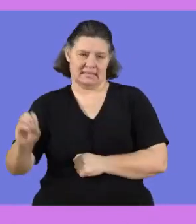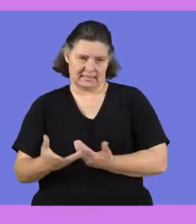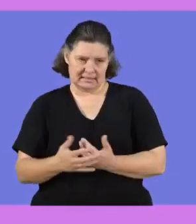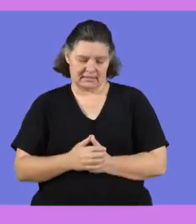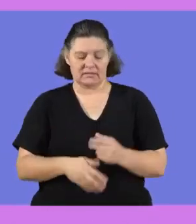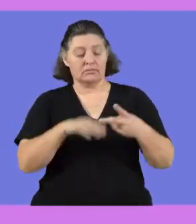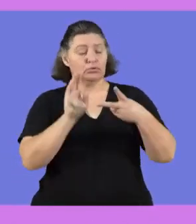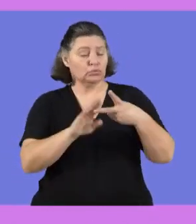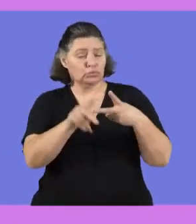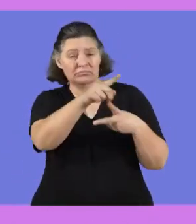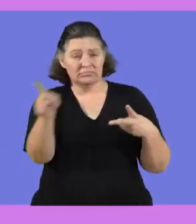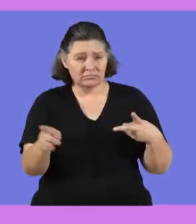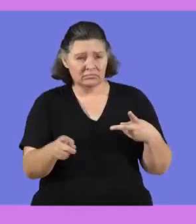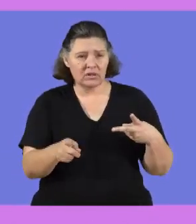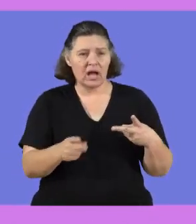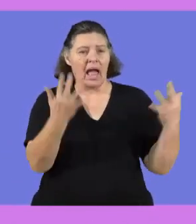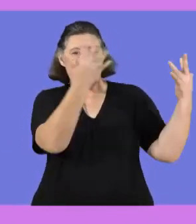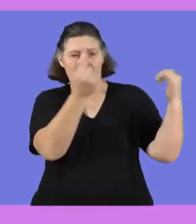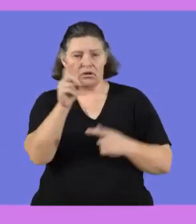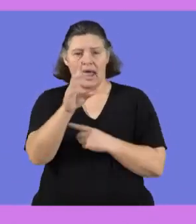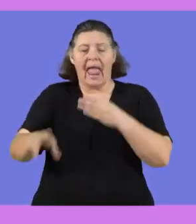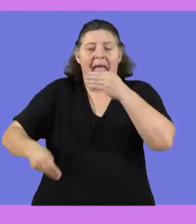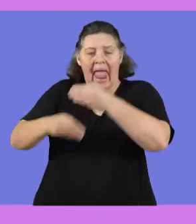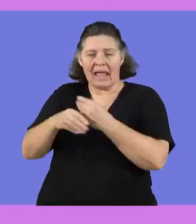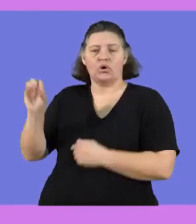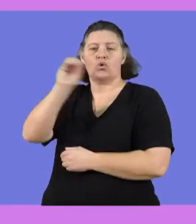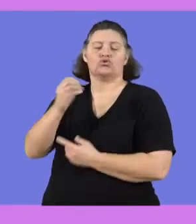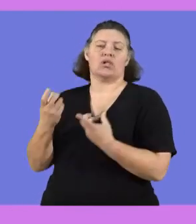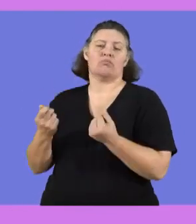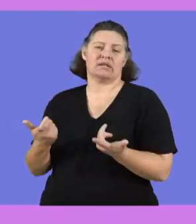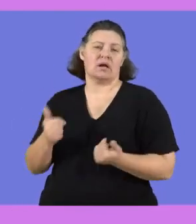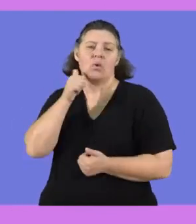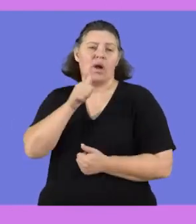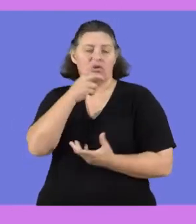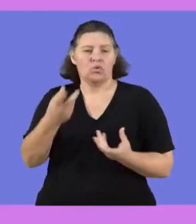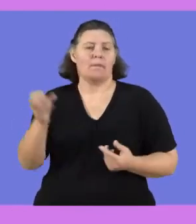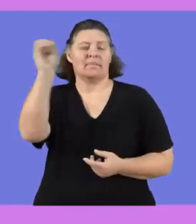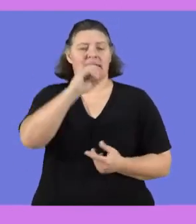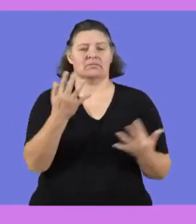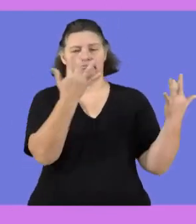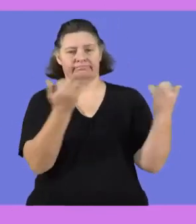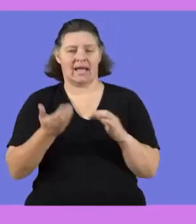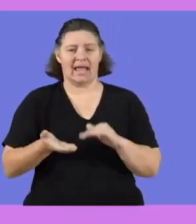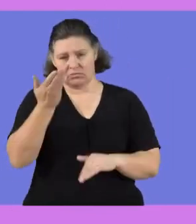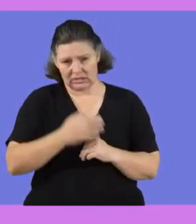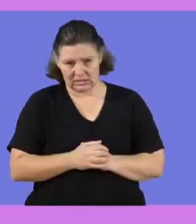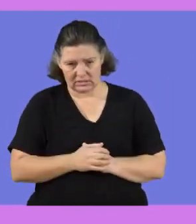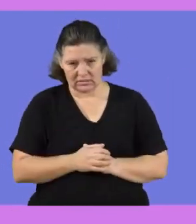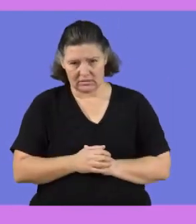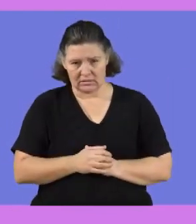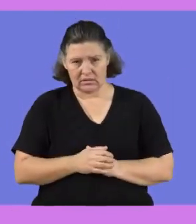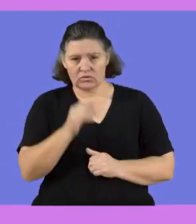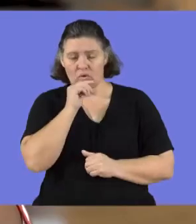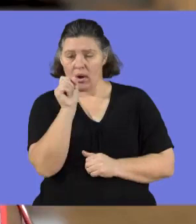Number 2, calculating the percentage and forgetting to add it to the original price when calculating the percentage